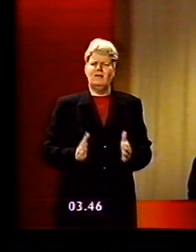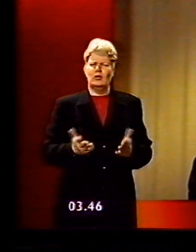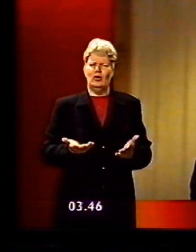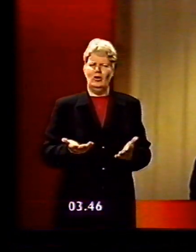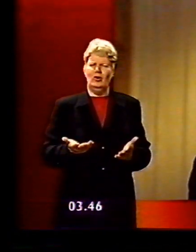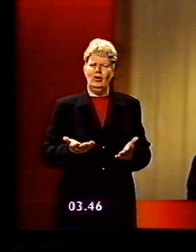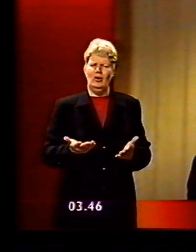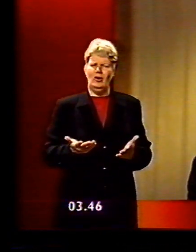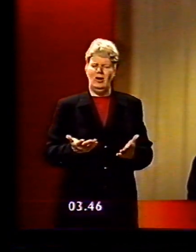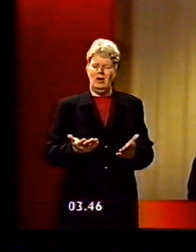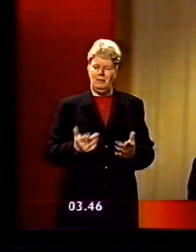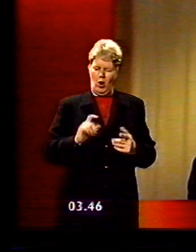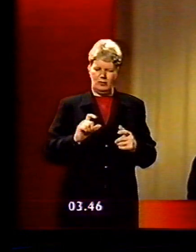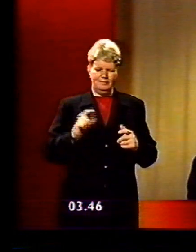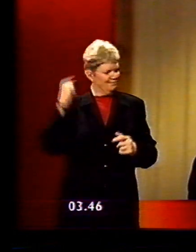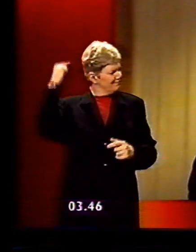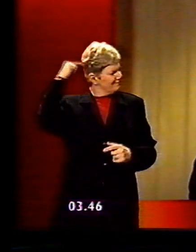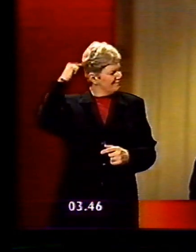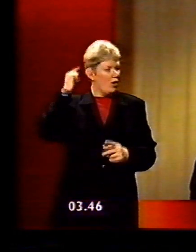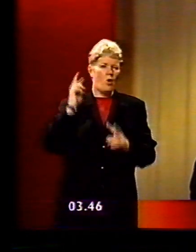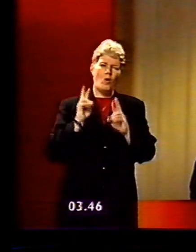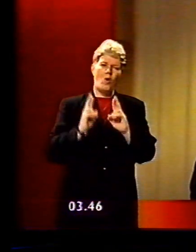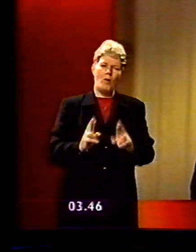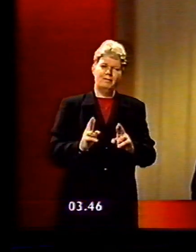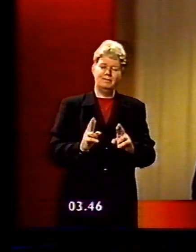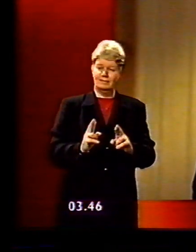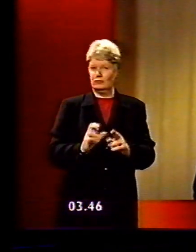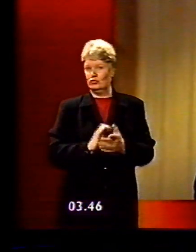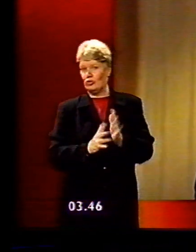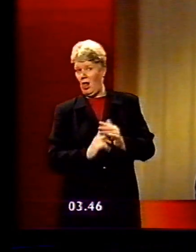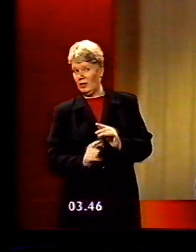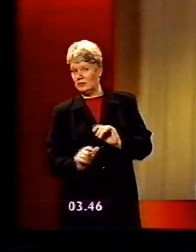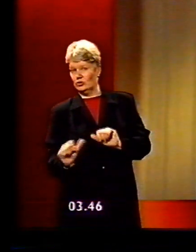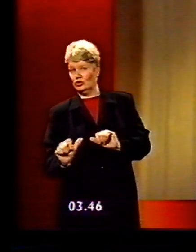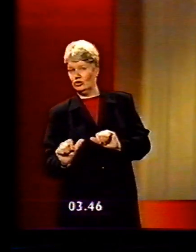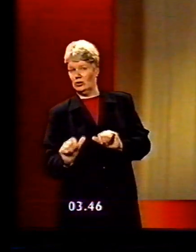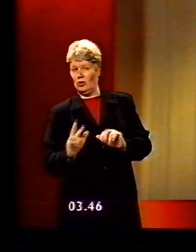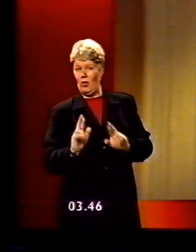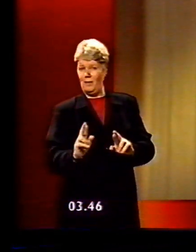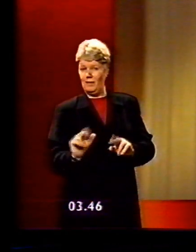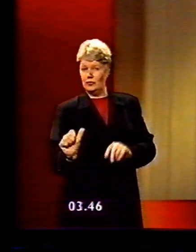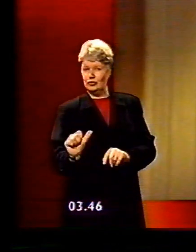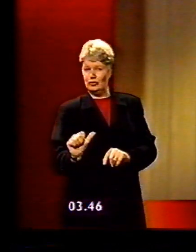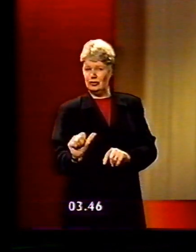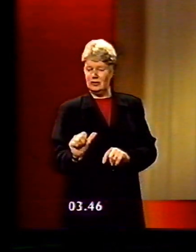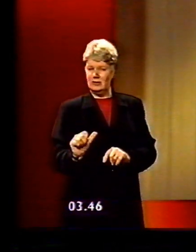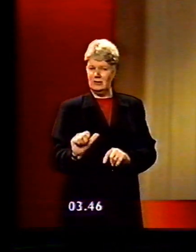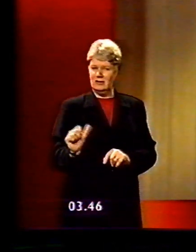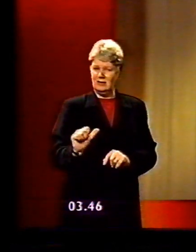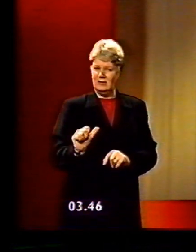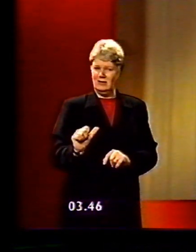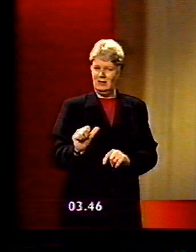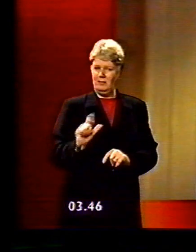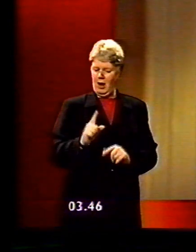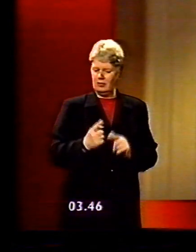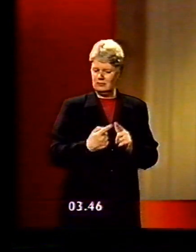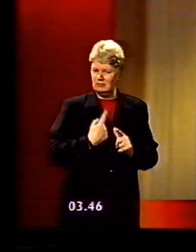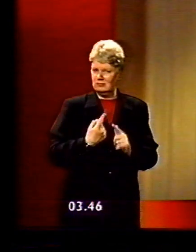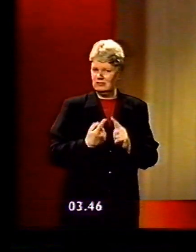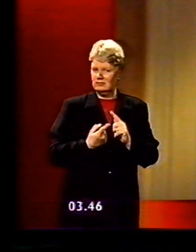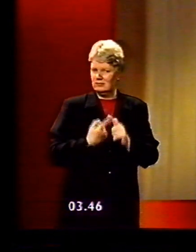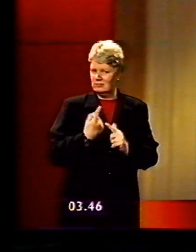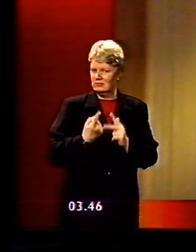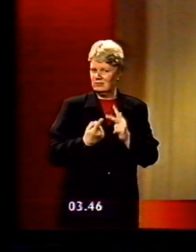you know, you kept hoping that Charles was going to turn up, and yet it was every day that he didn't turn up.